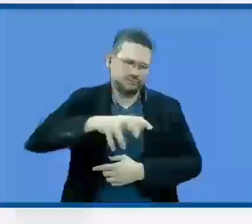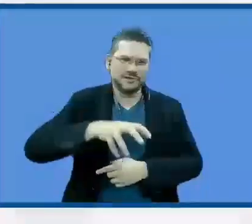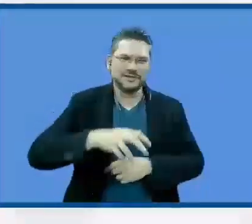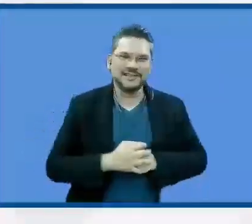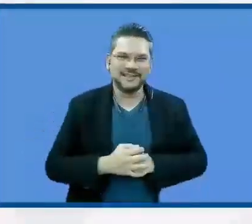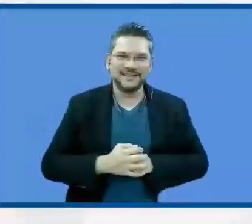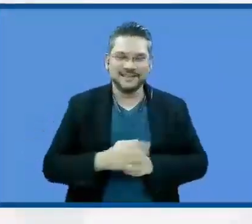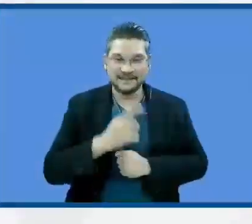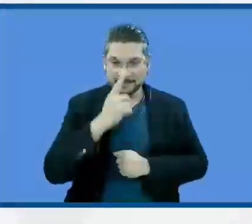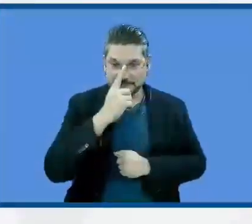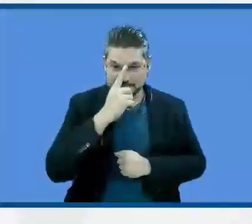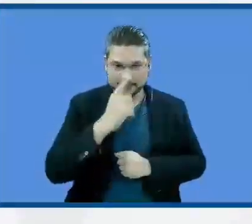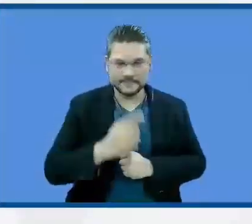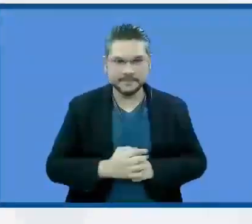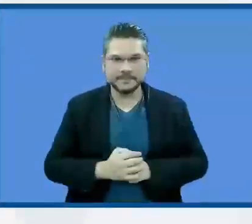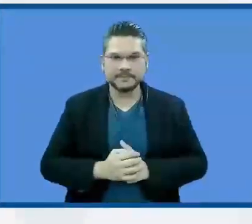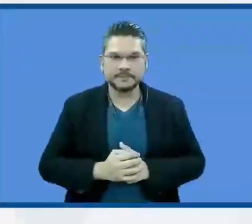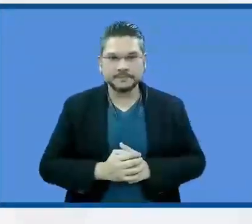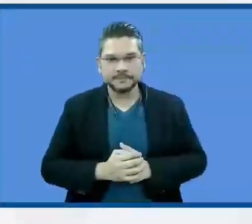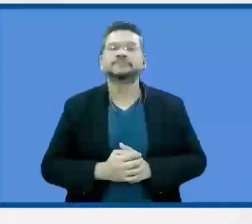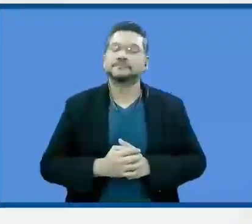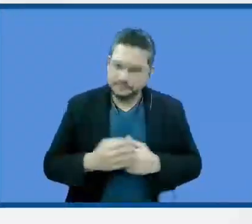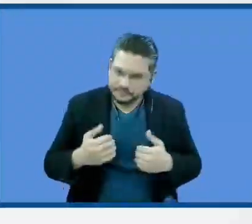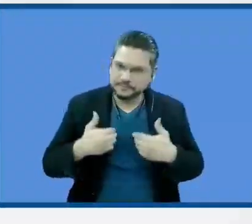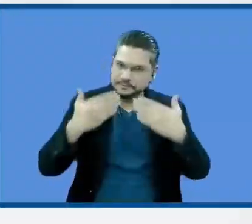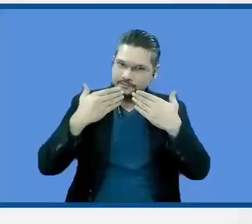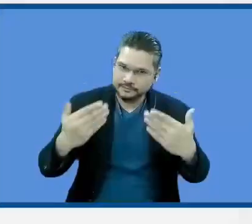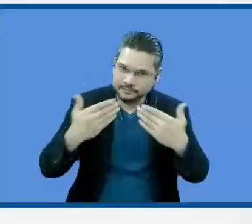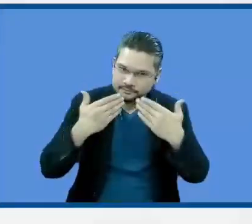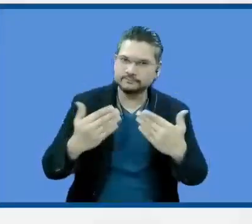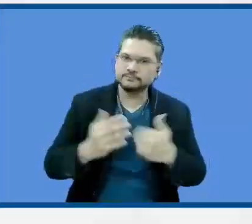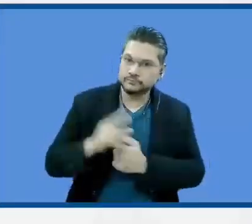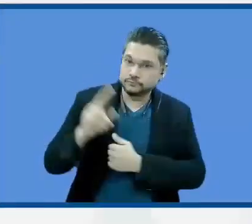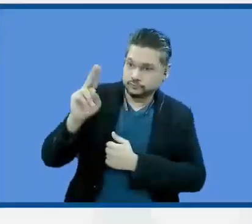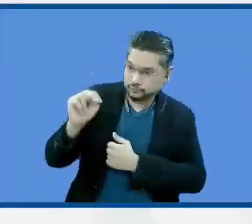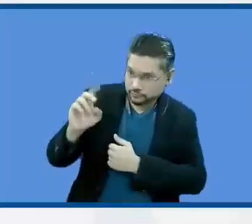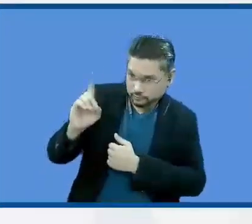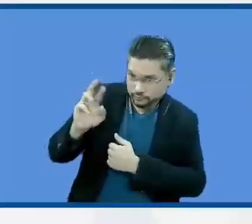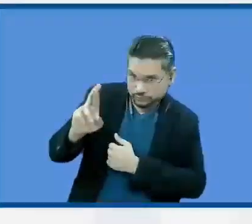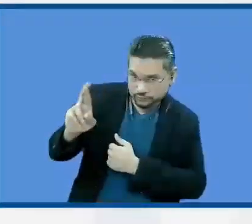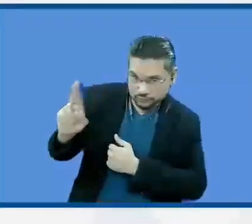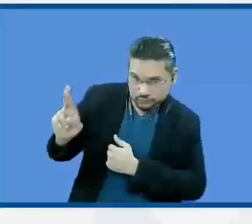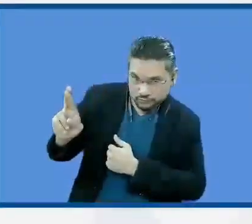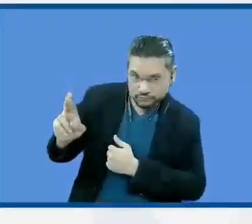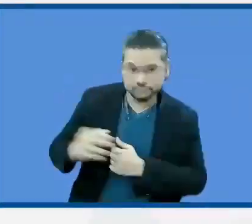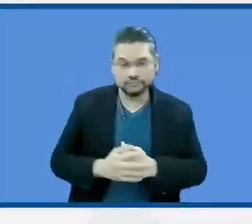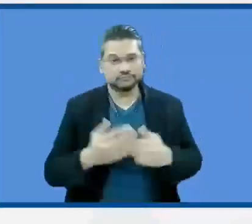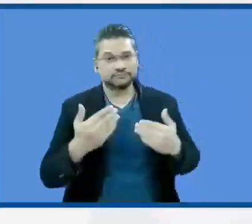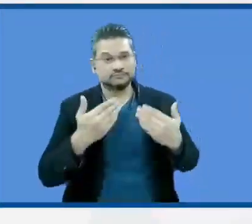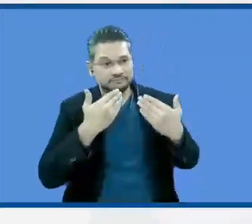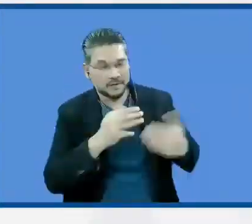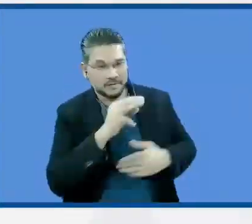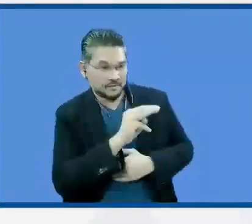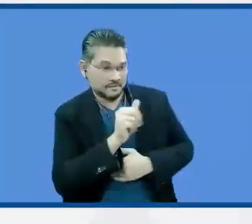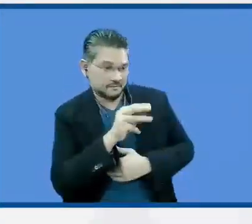here. Thank you so much to the UNDRR and Mami Mustori for the invitation to be here. And thank you,